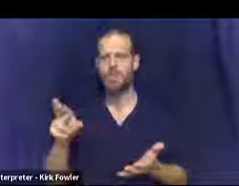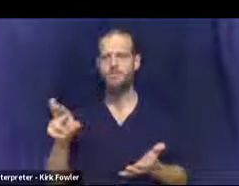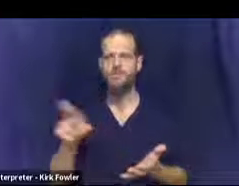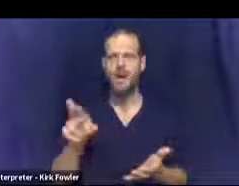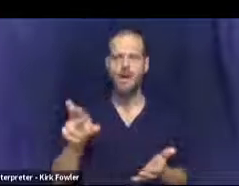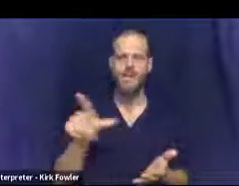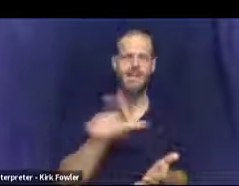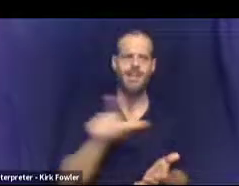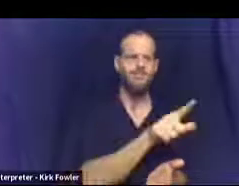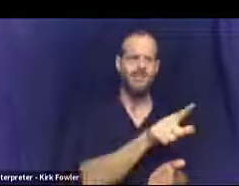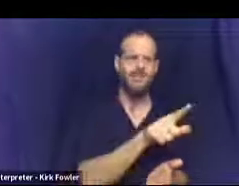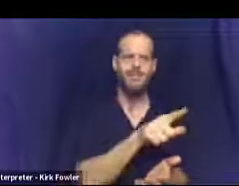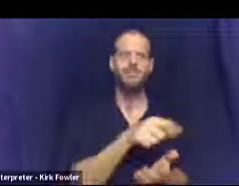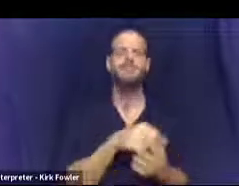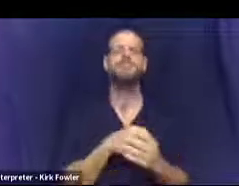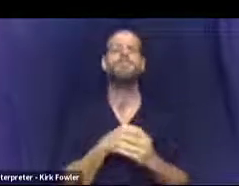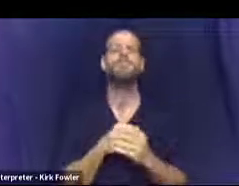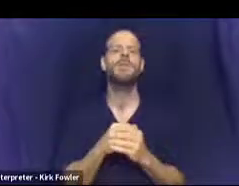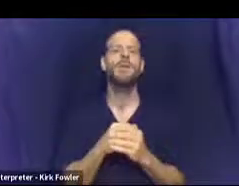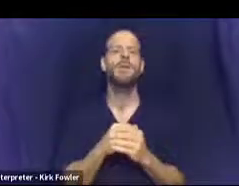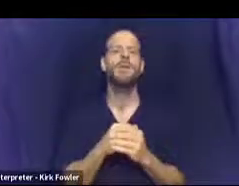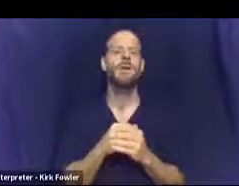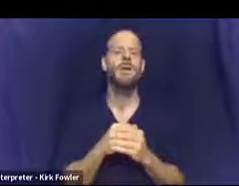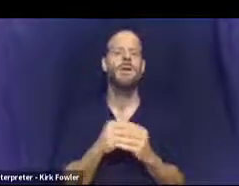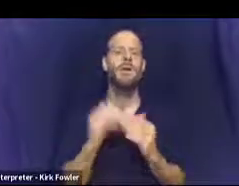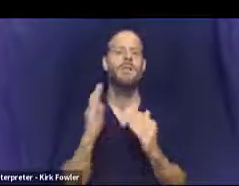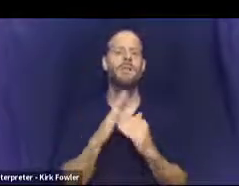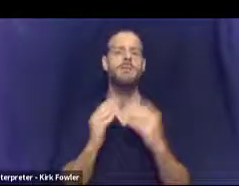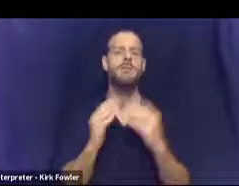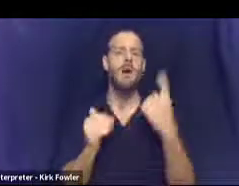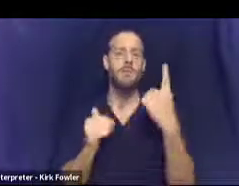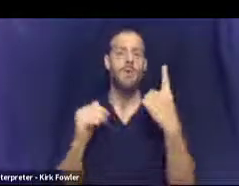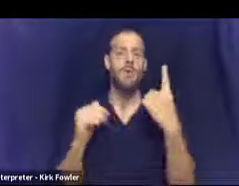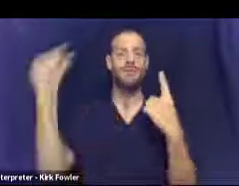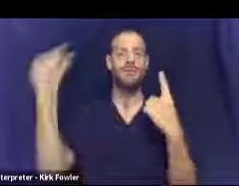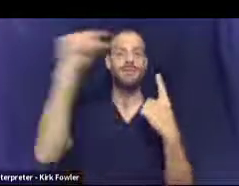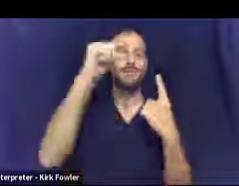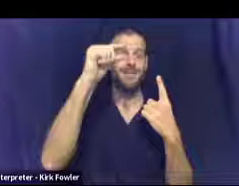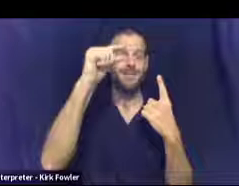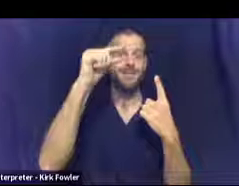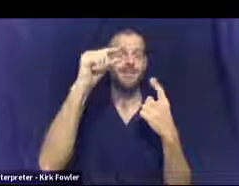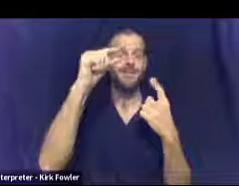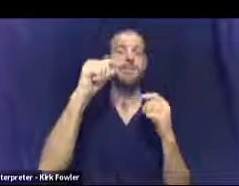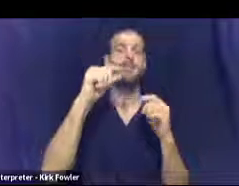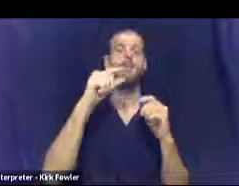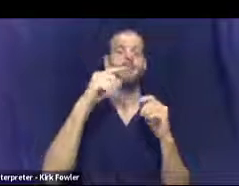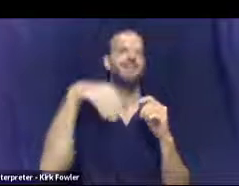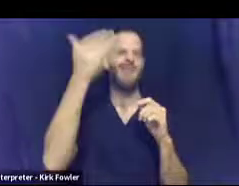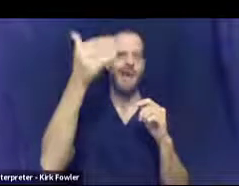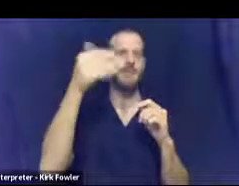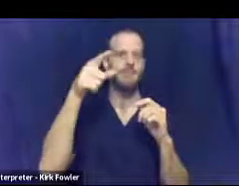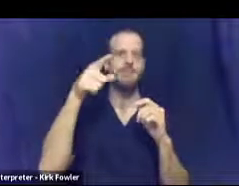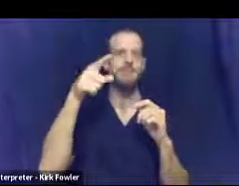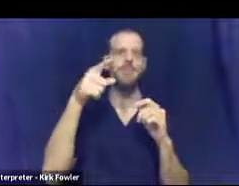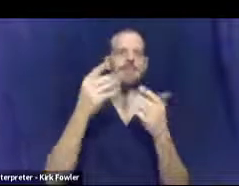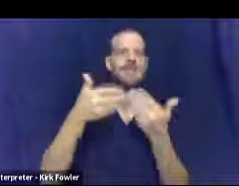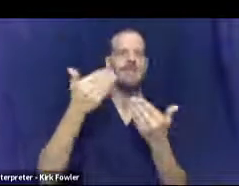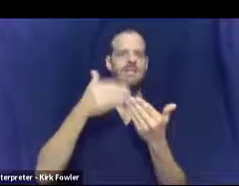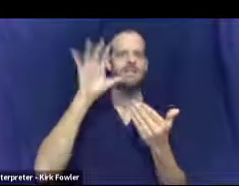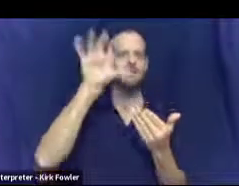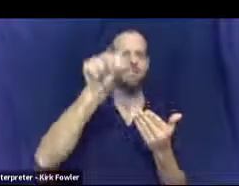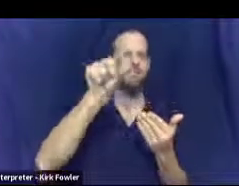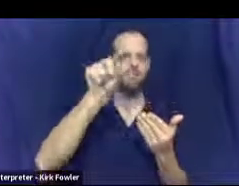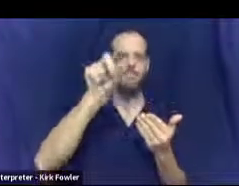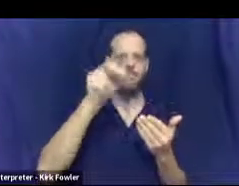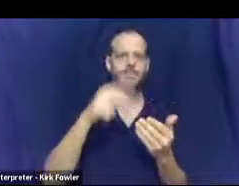stacks. So the top one is the only one that is reachable and top is always the next activity. This was invented by an OT.